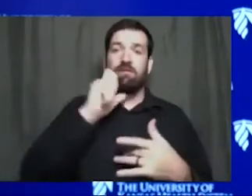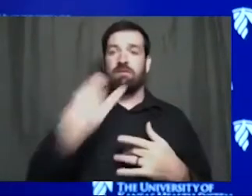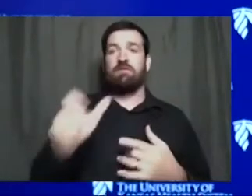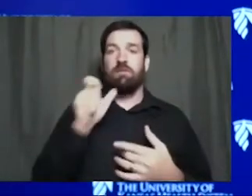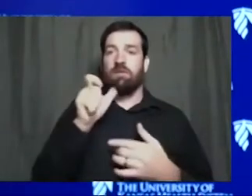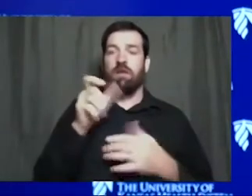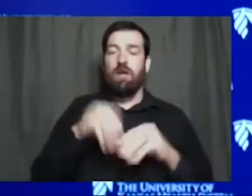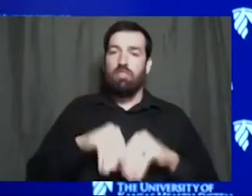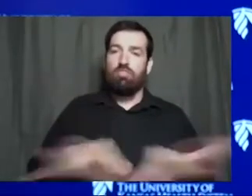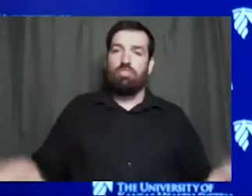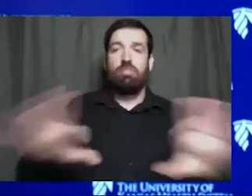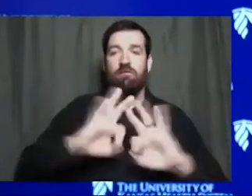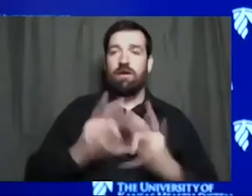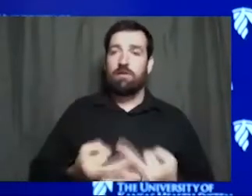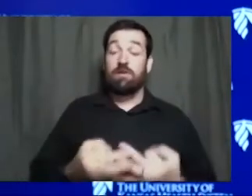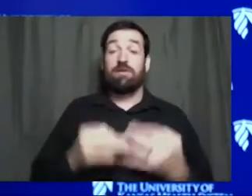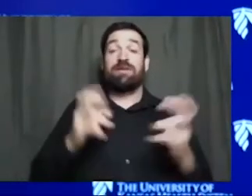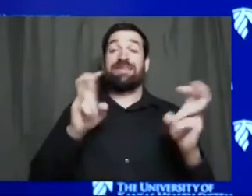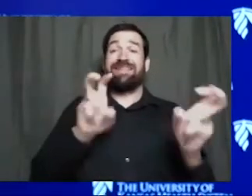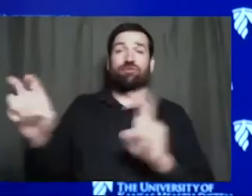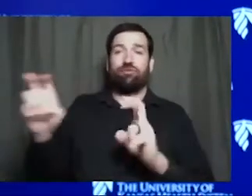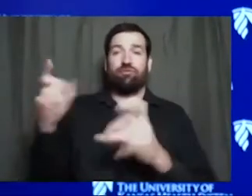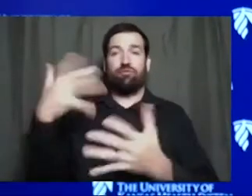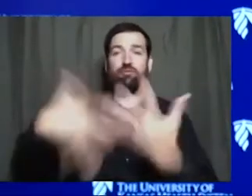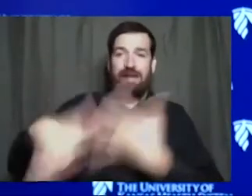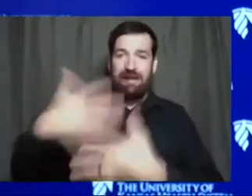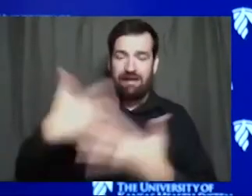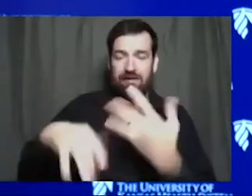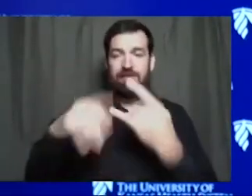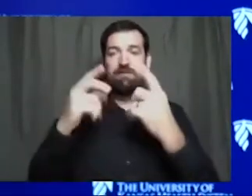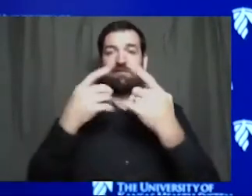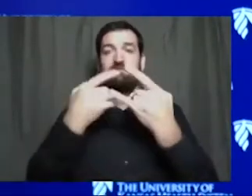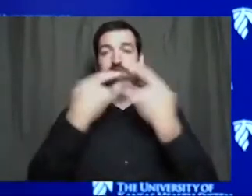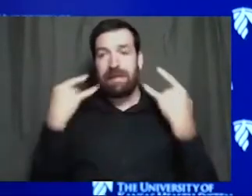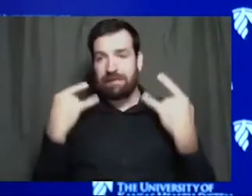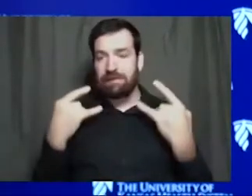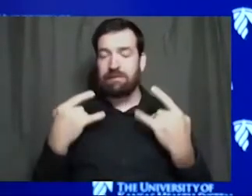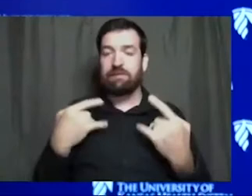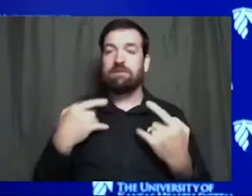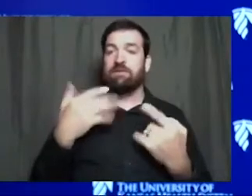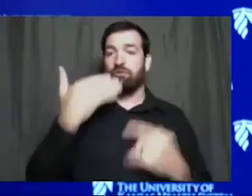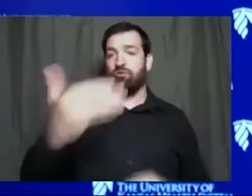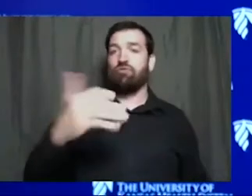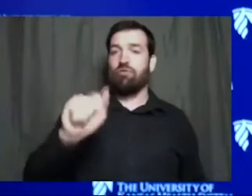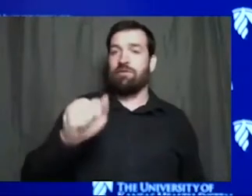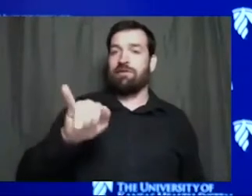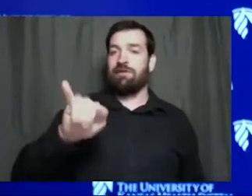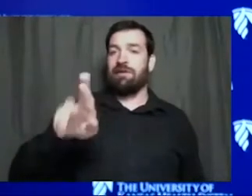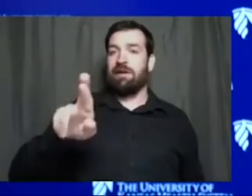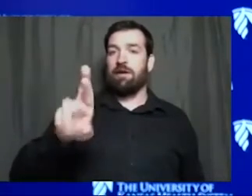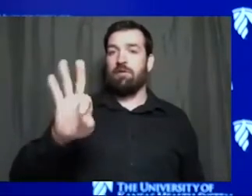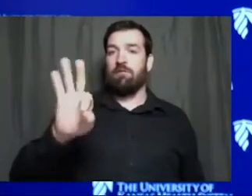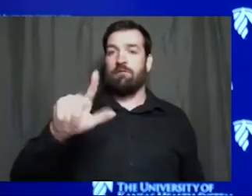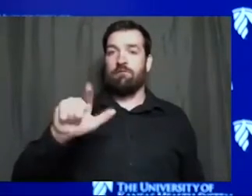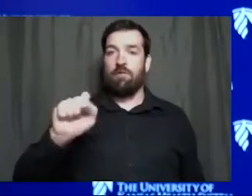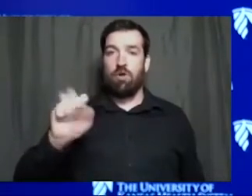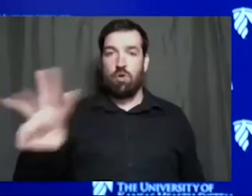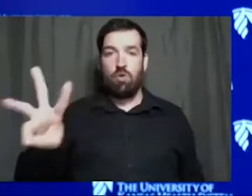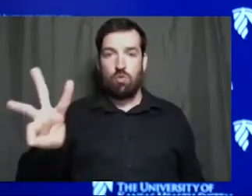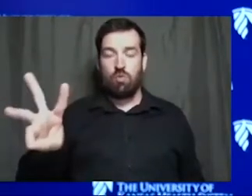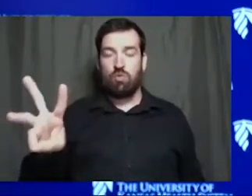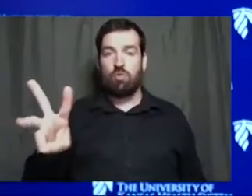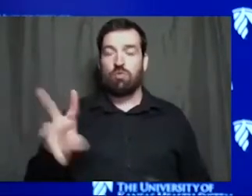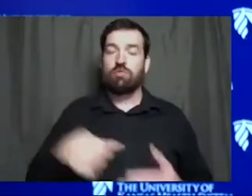issues of masking and distancing and good airflow throughout those rooms and that engineering as much as you can do it in